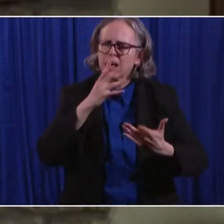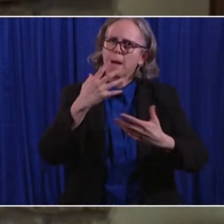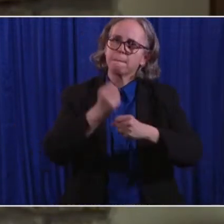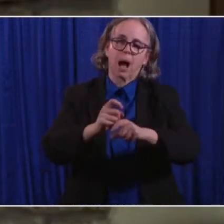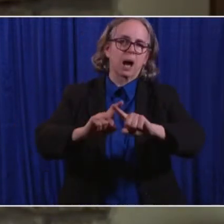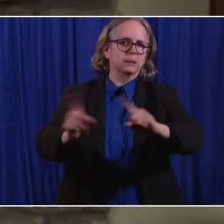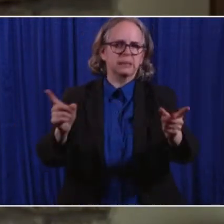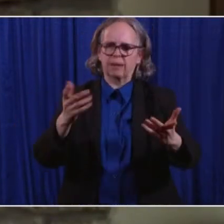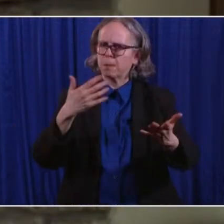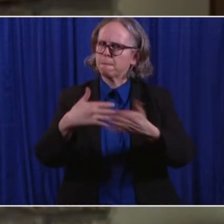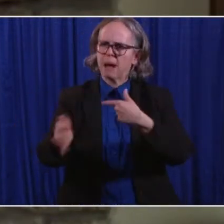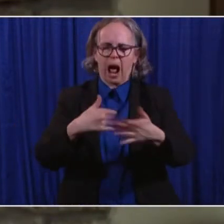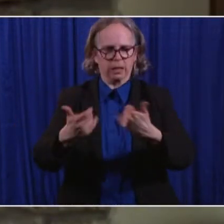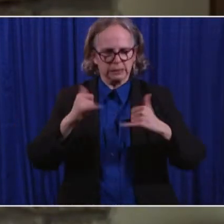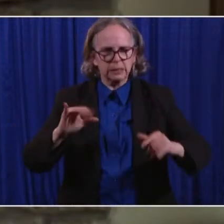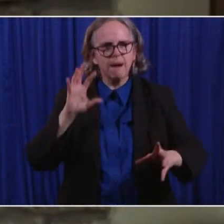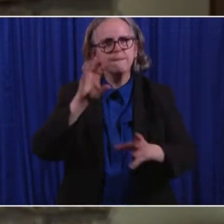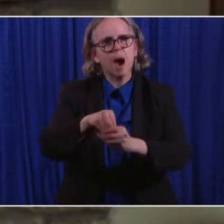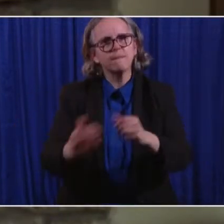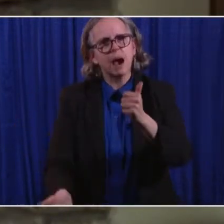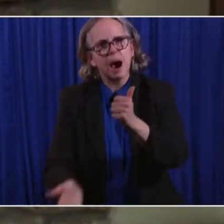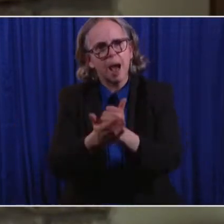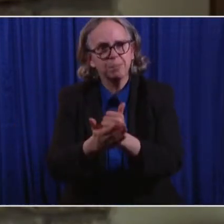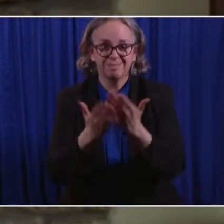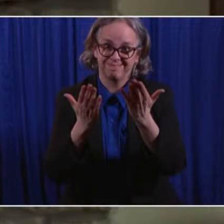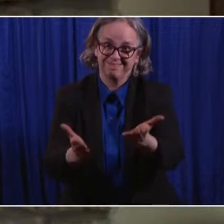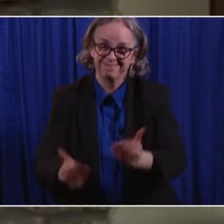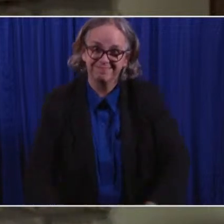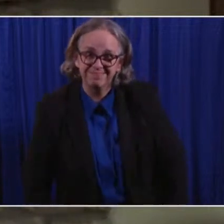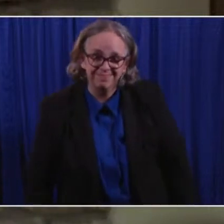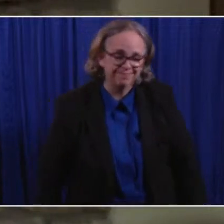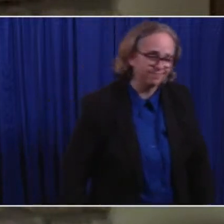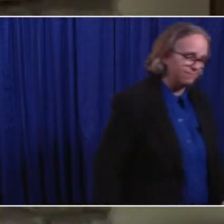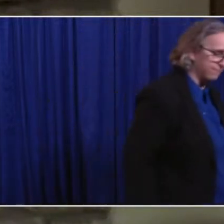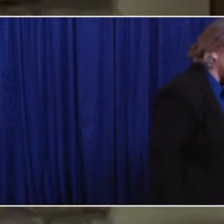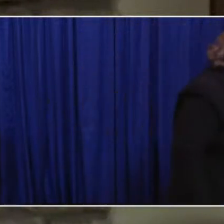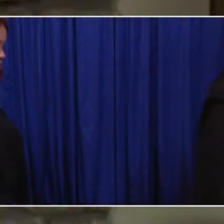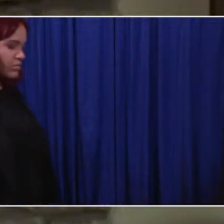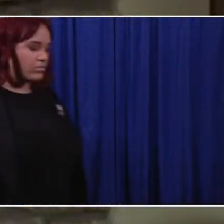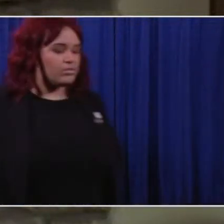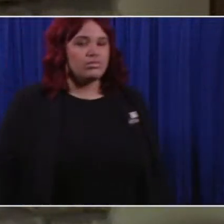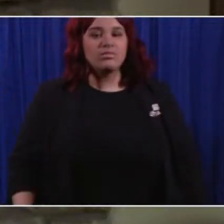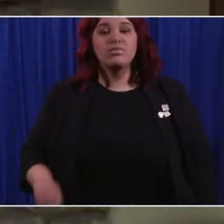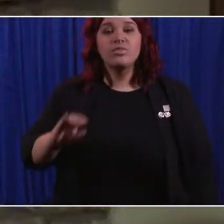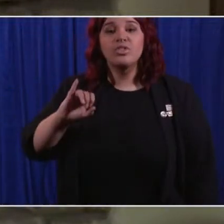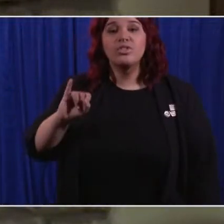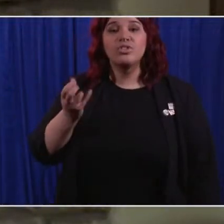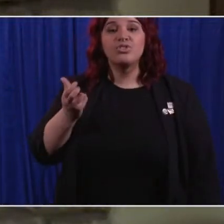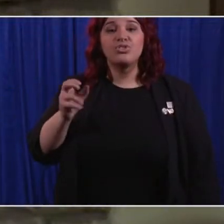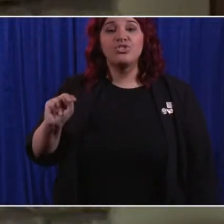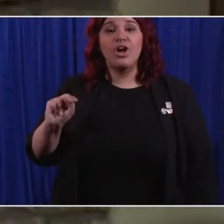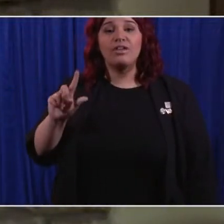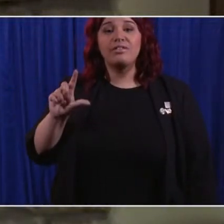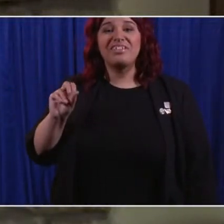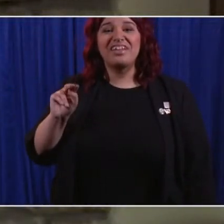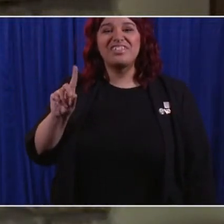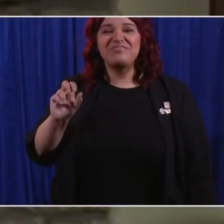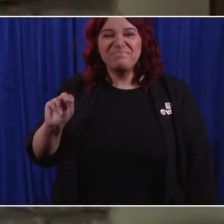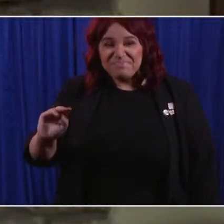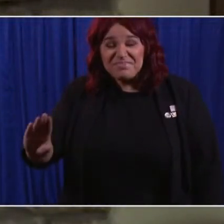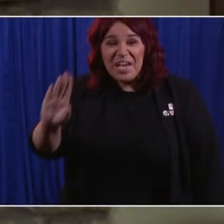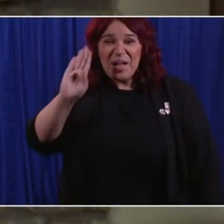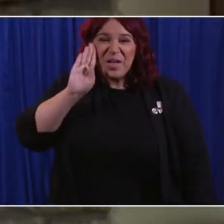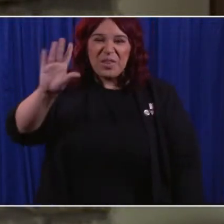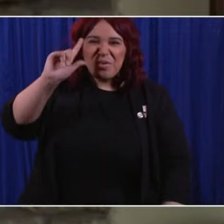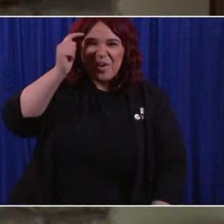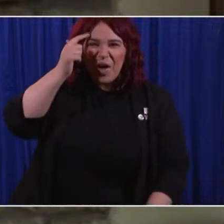Next question is from John London at WLWT in Cincinnati. Hi, Governor. We hope to see you down here in Cincinnati for a visit